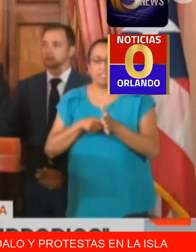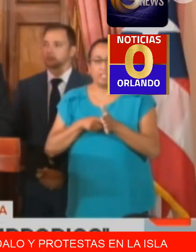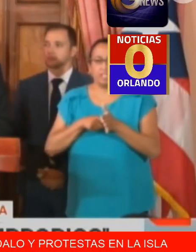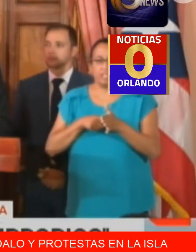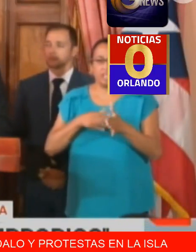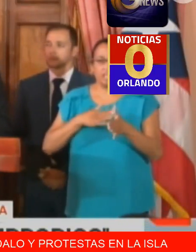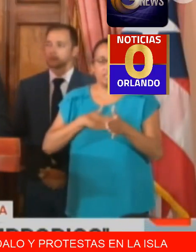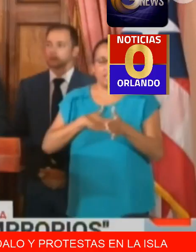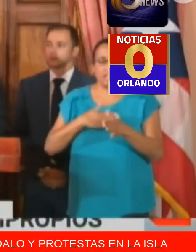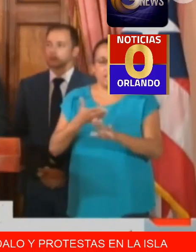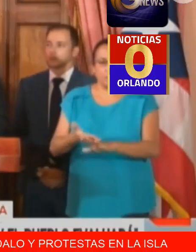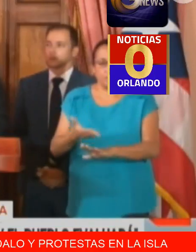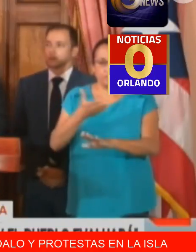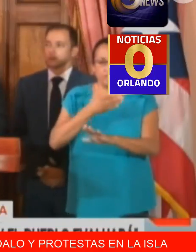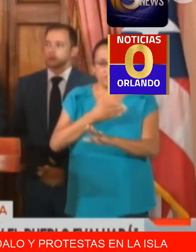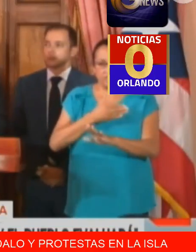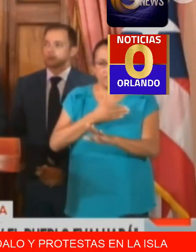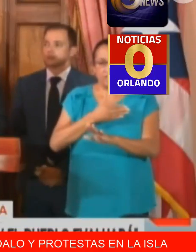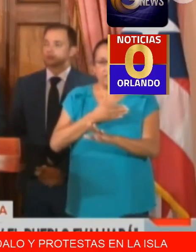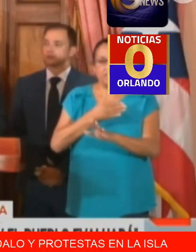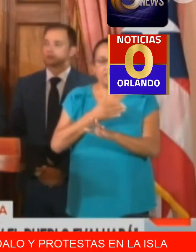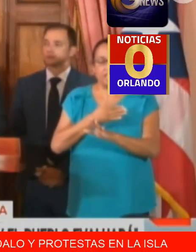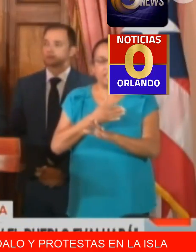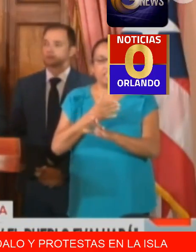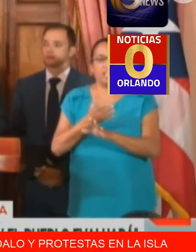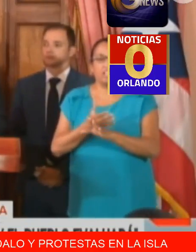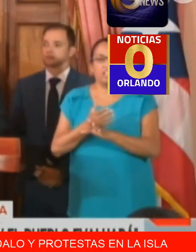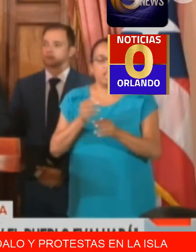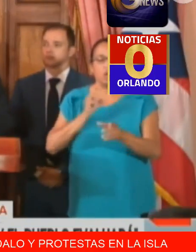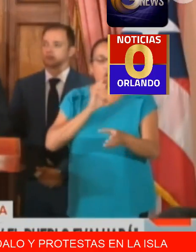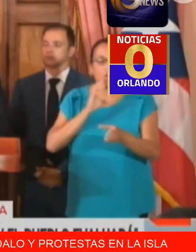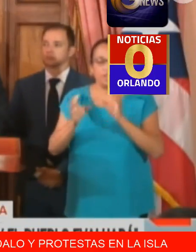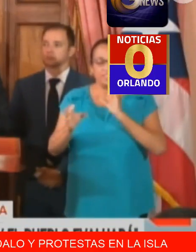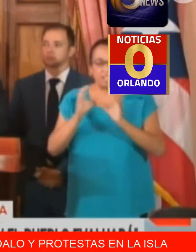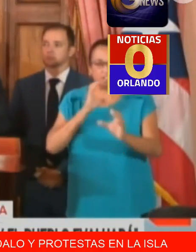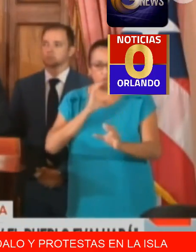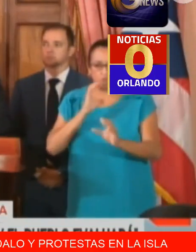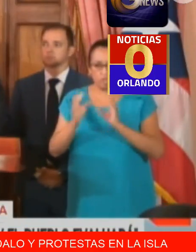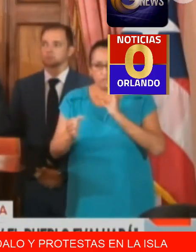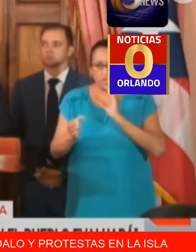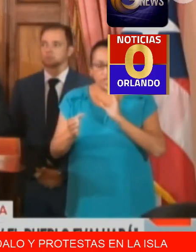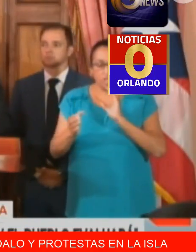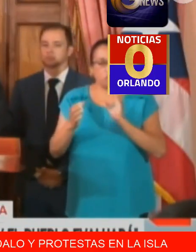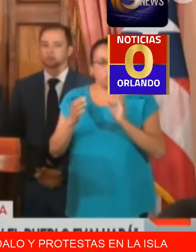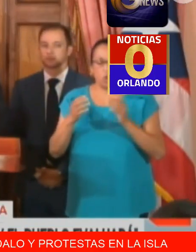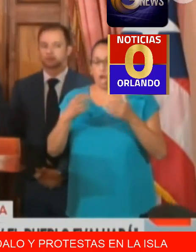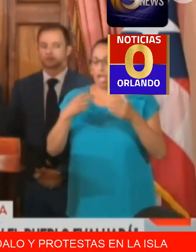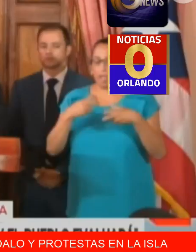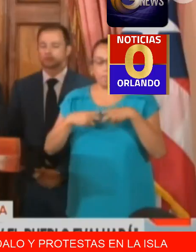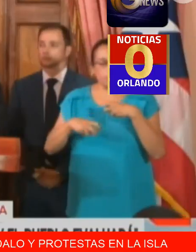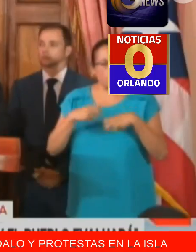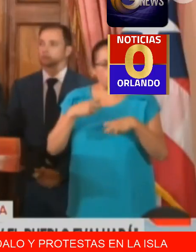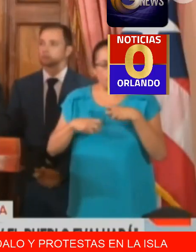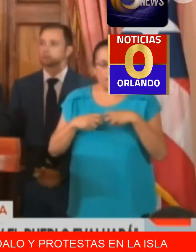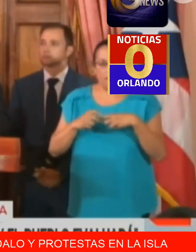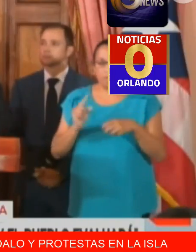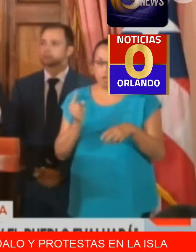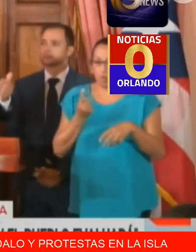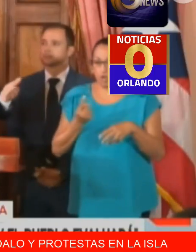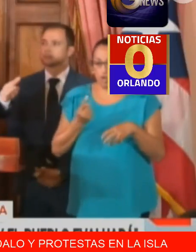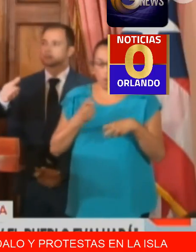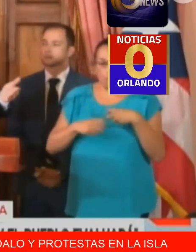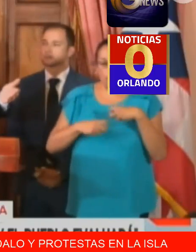offered unprecedented levels of oversight and collaboration with Congress. So I have no problem with that. My only problem would